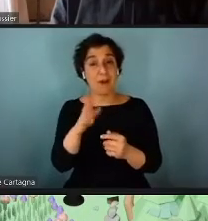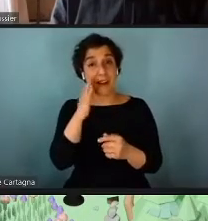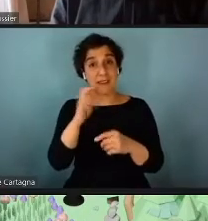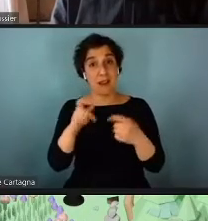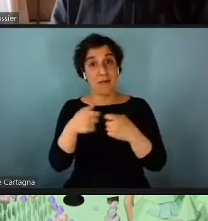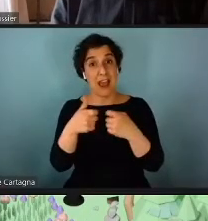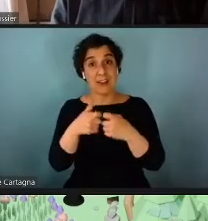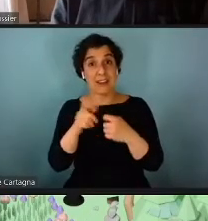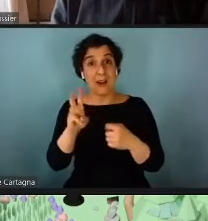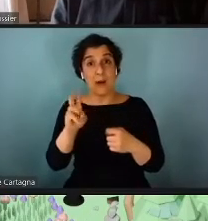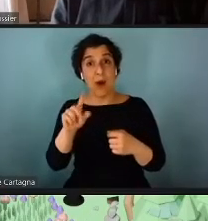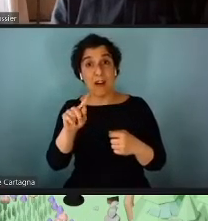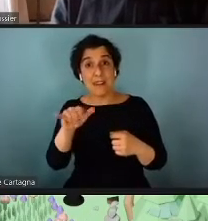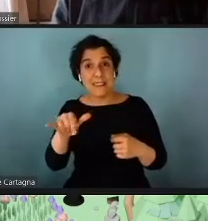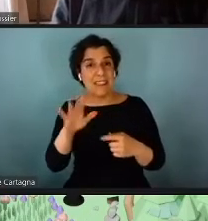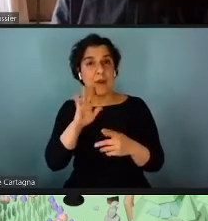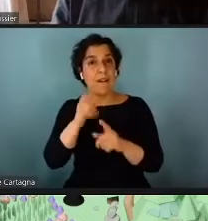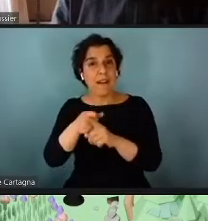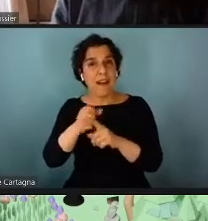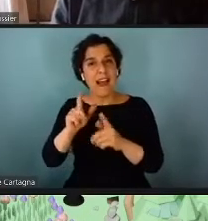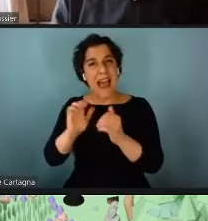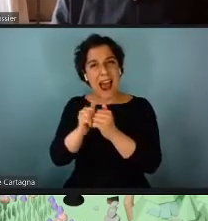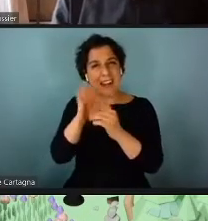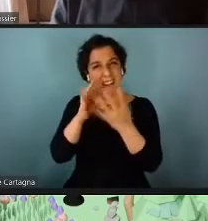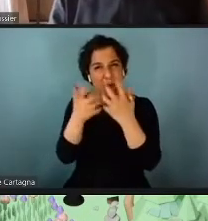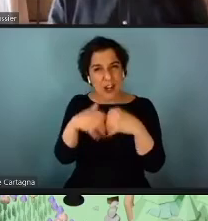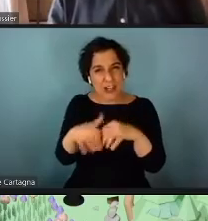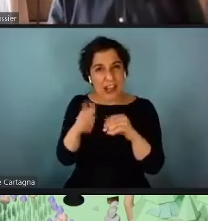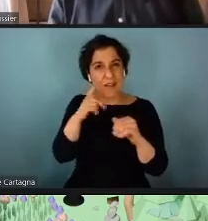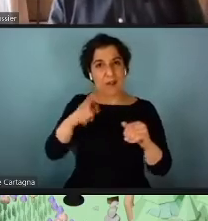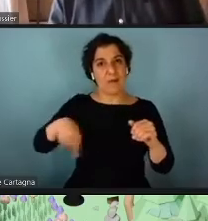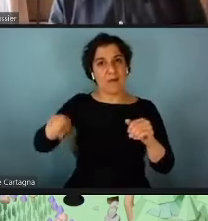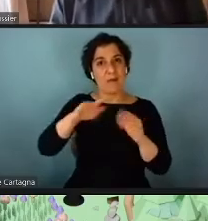Kind of like the logistics of this. Any good ideas that you might have?